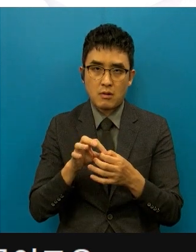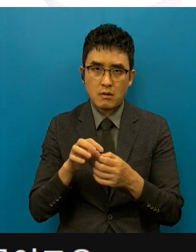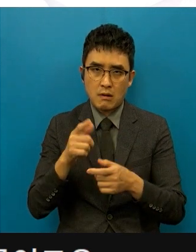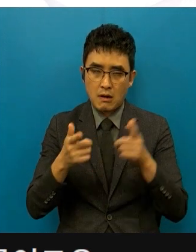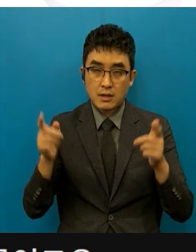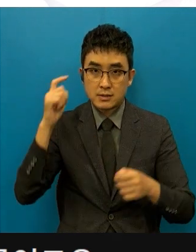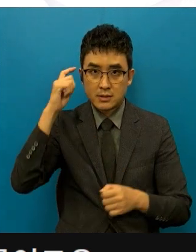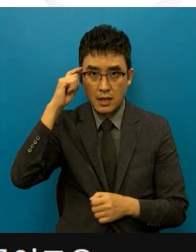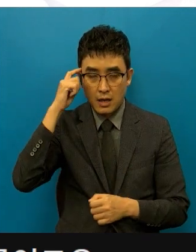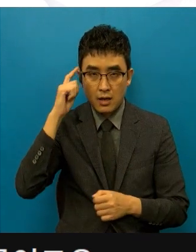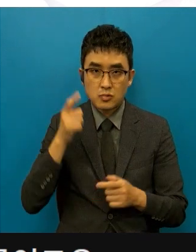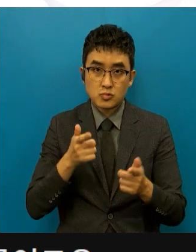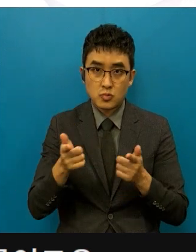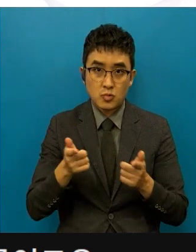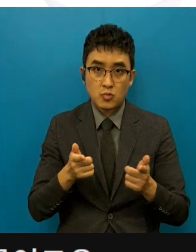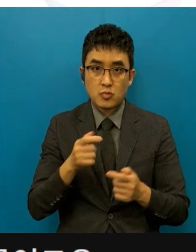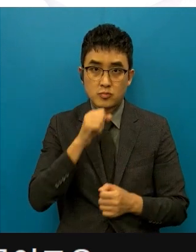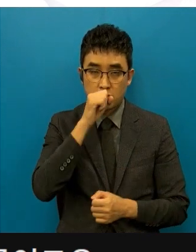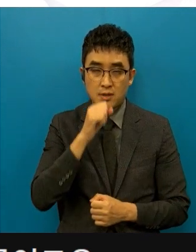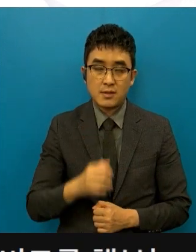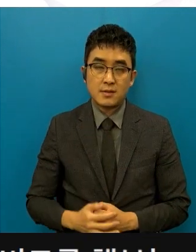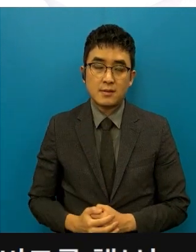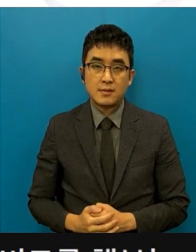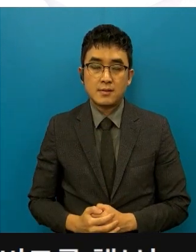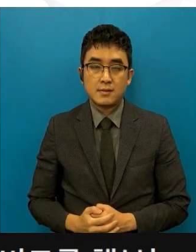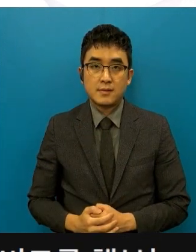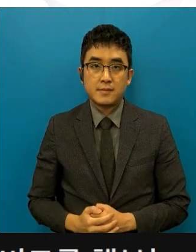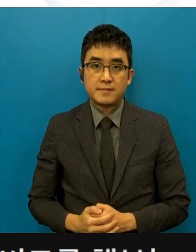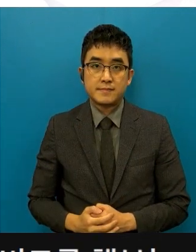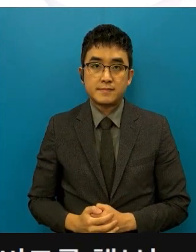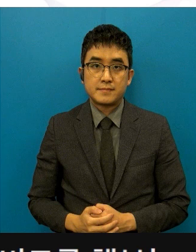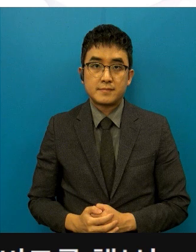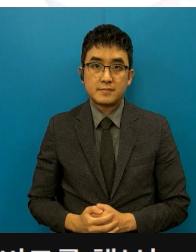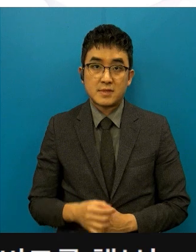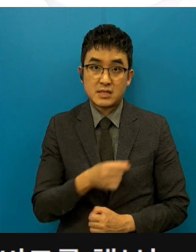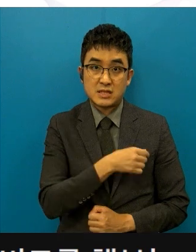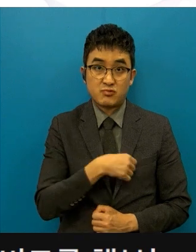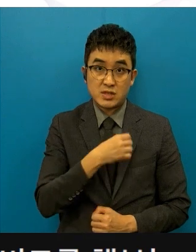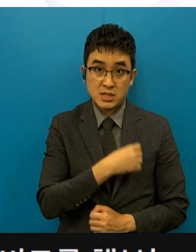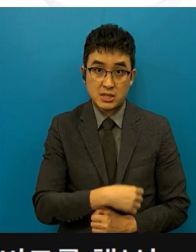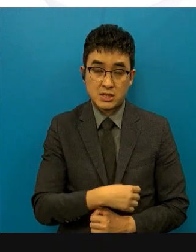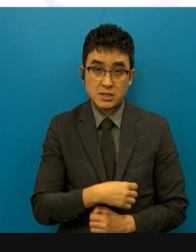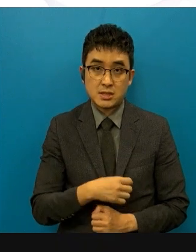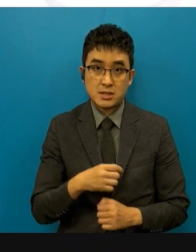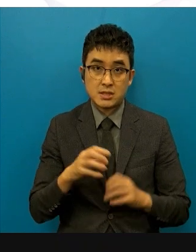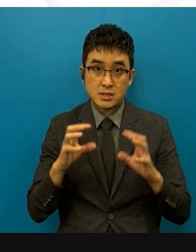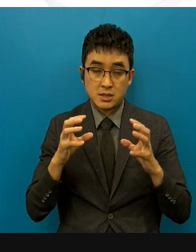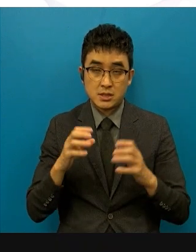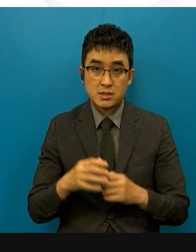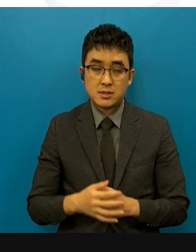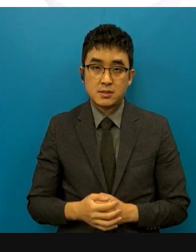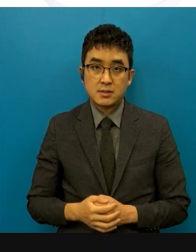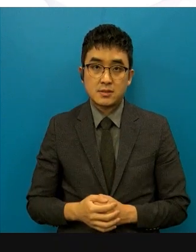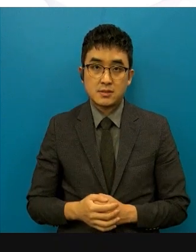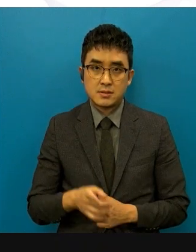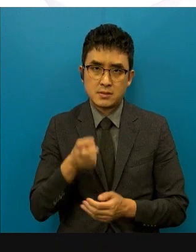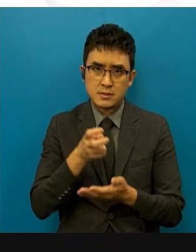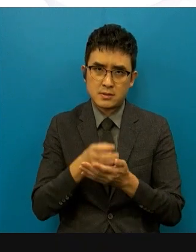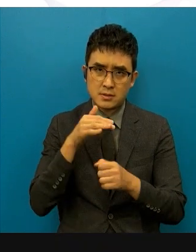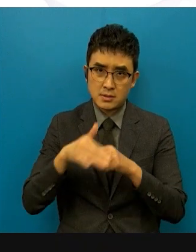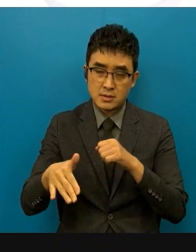Switzerland, the Swiss practice of assisted suicide, where euthanasia is illegal, it is only assisted